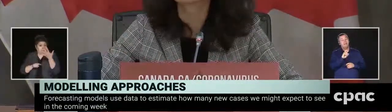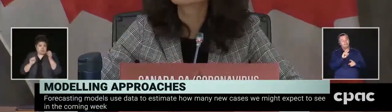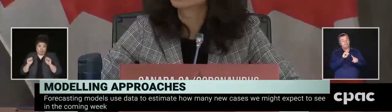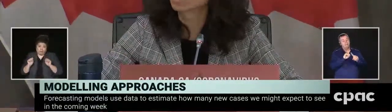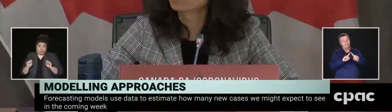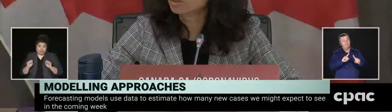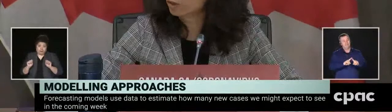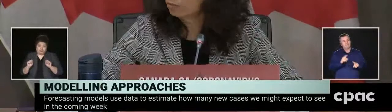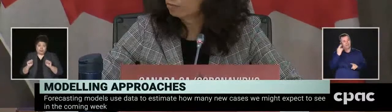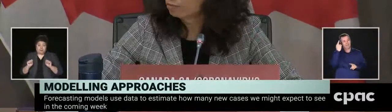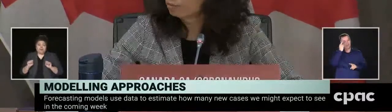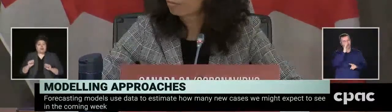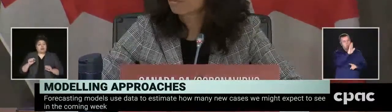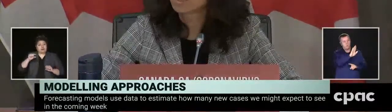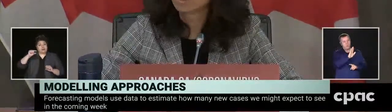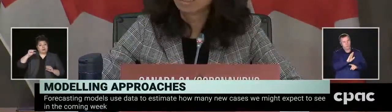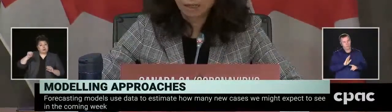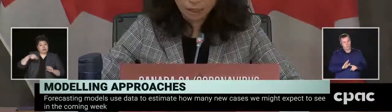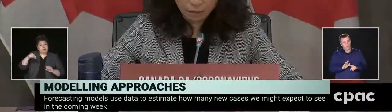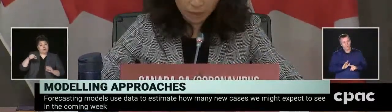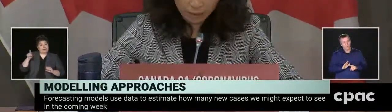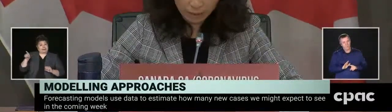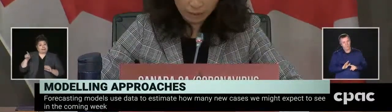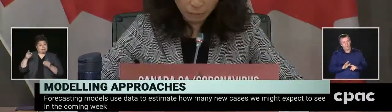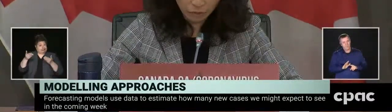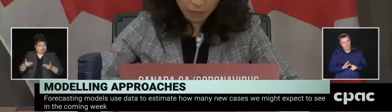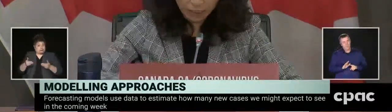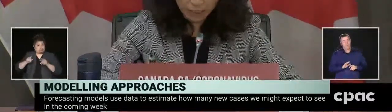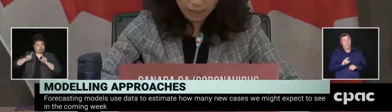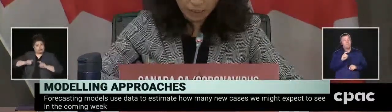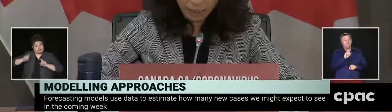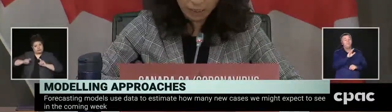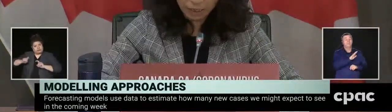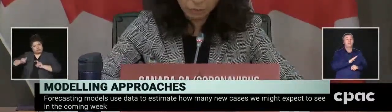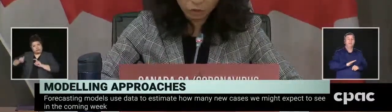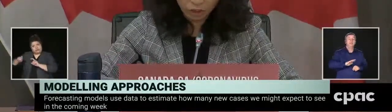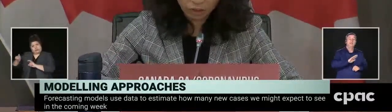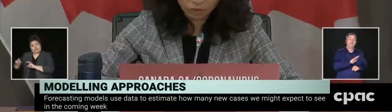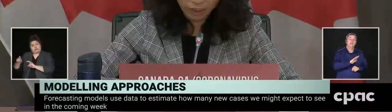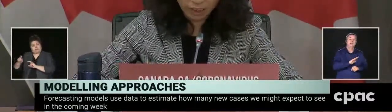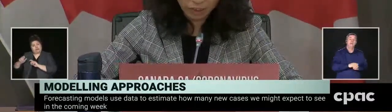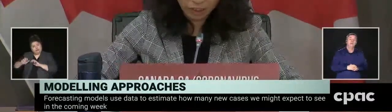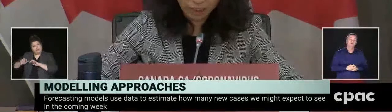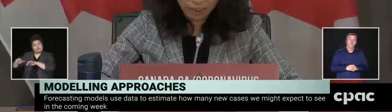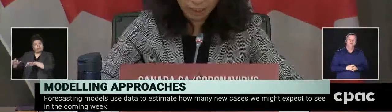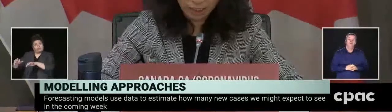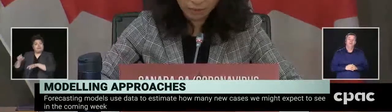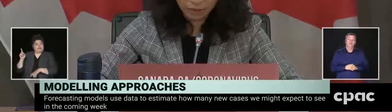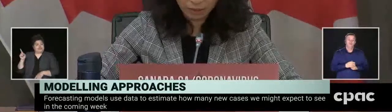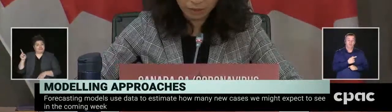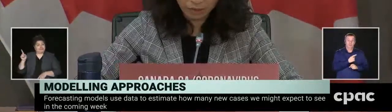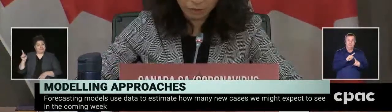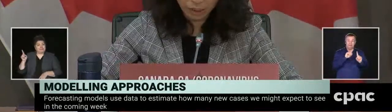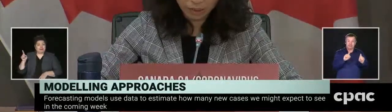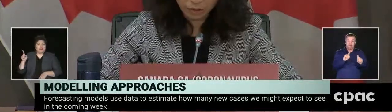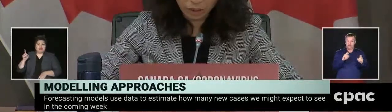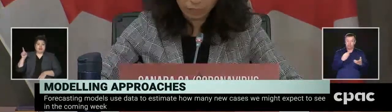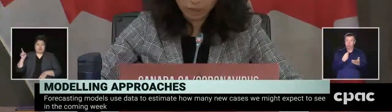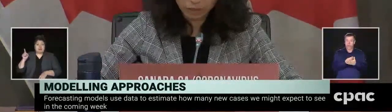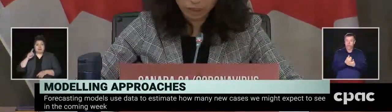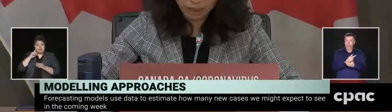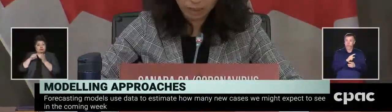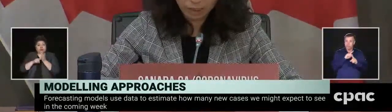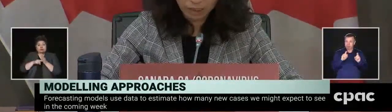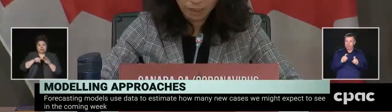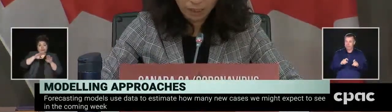Quebec is testing a lot of people. At some point in this trajectory, as you can see, there was quite a